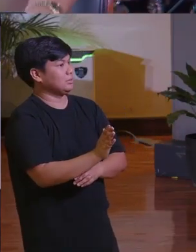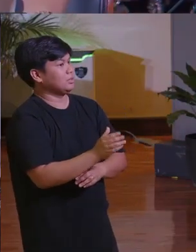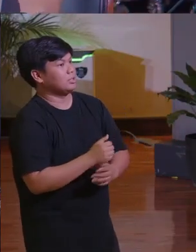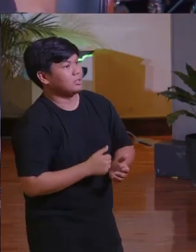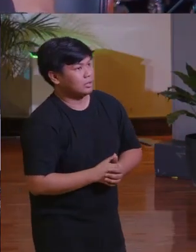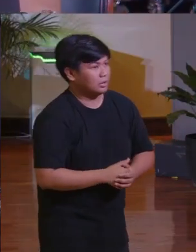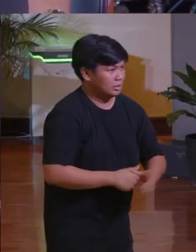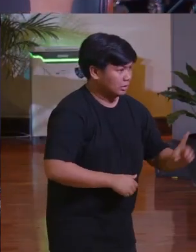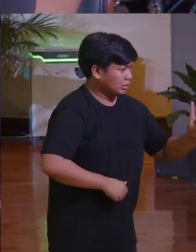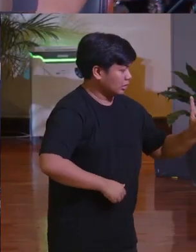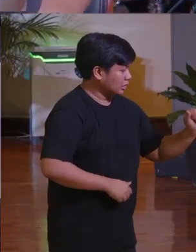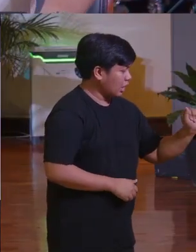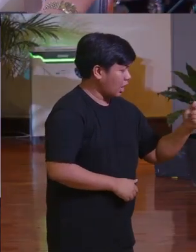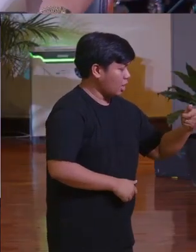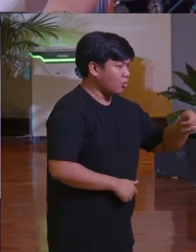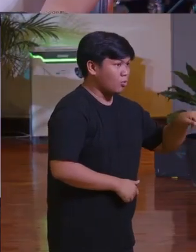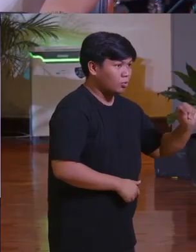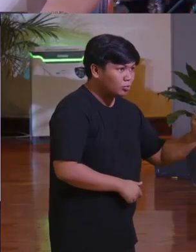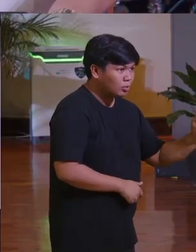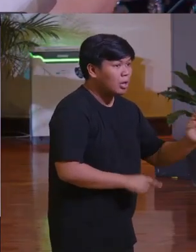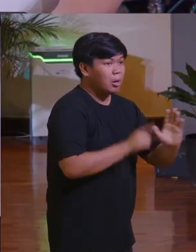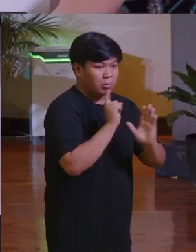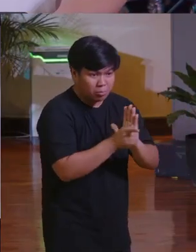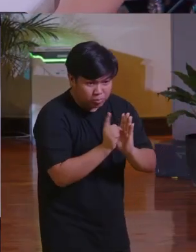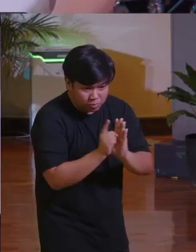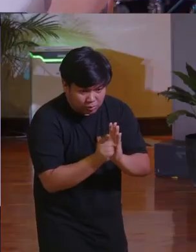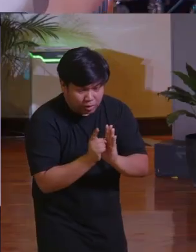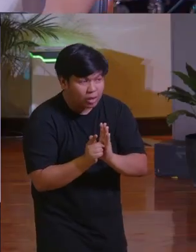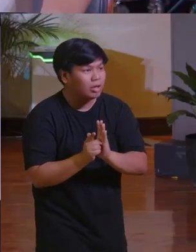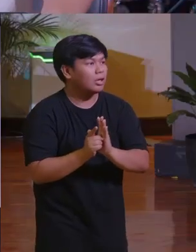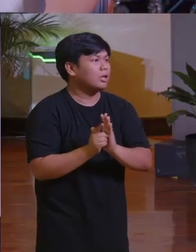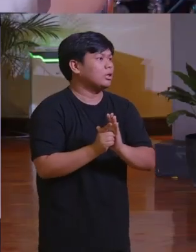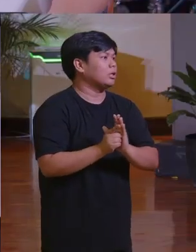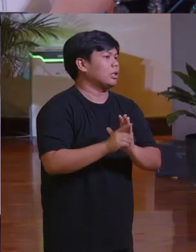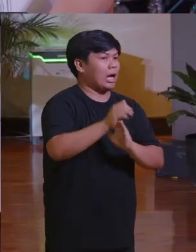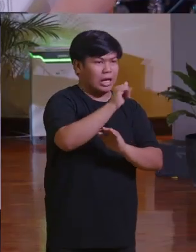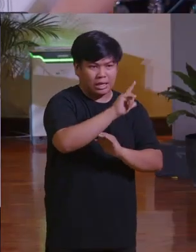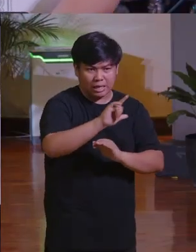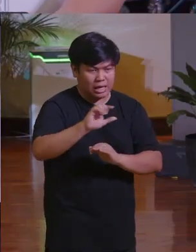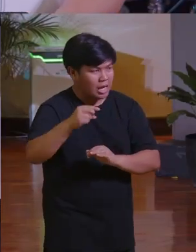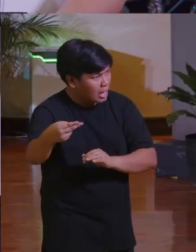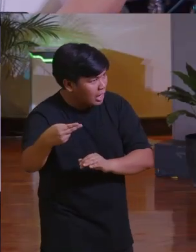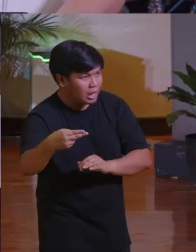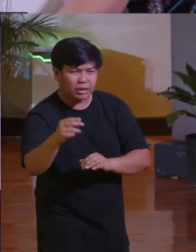totoong Diyos si Buddha, si Confucius, si Allah.